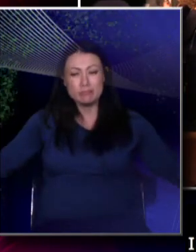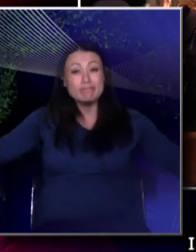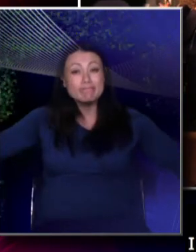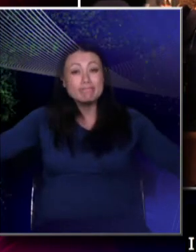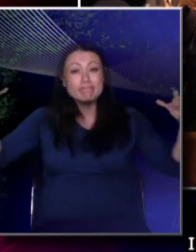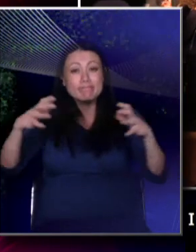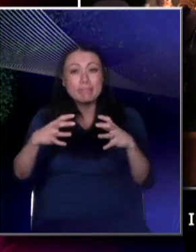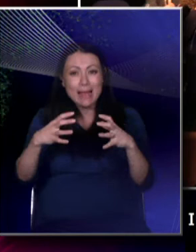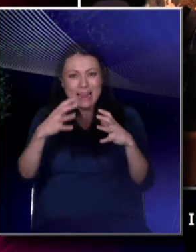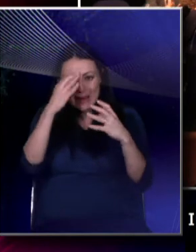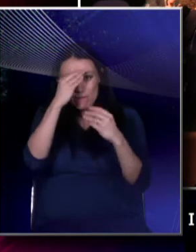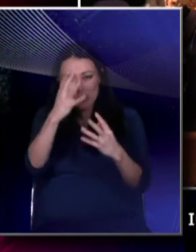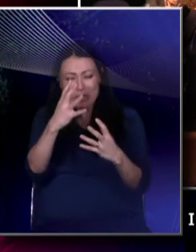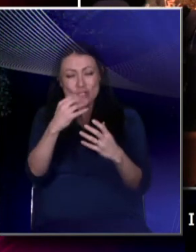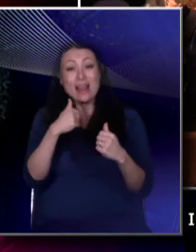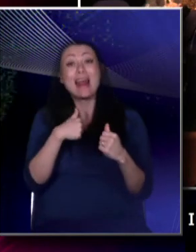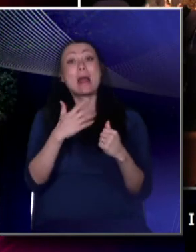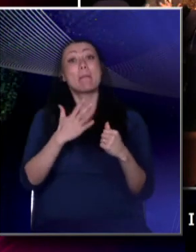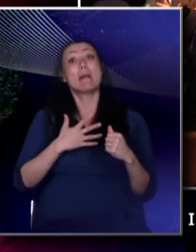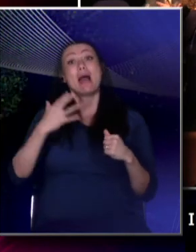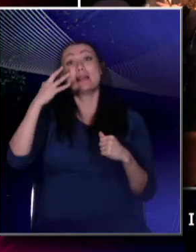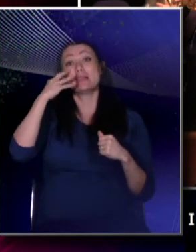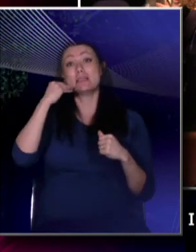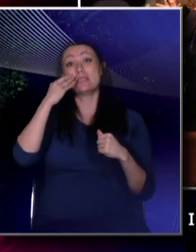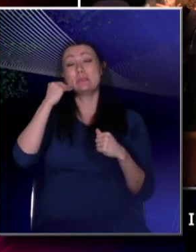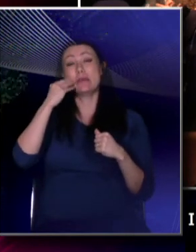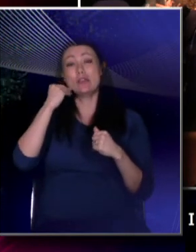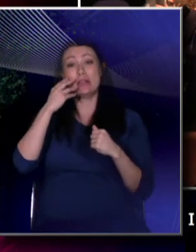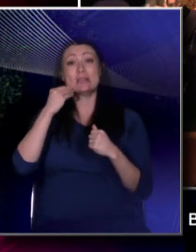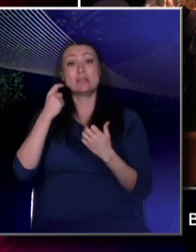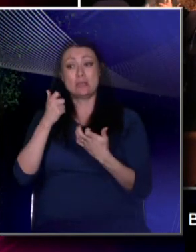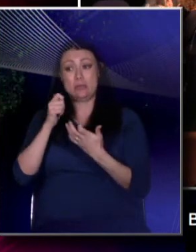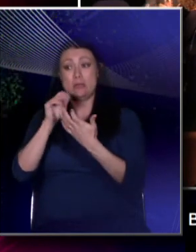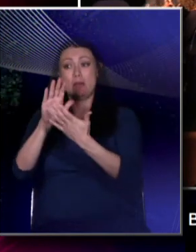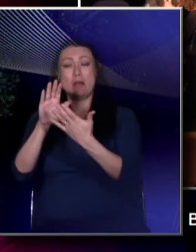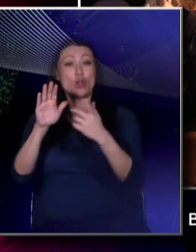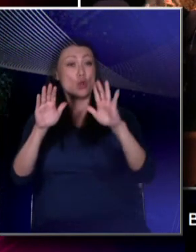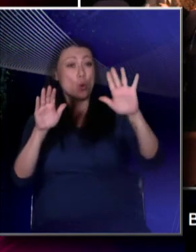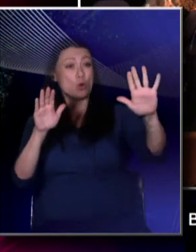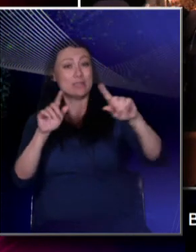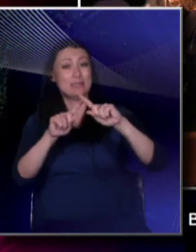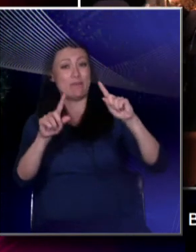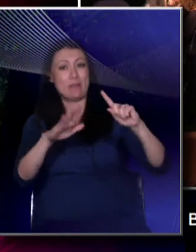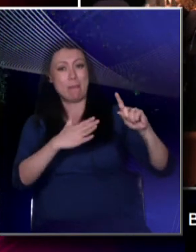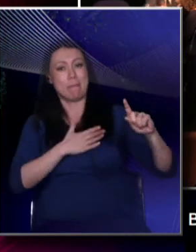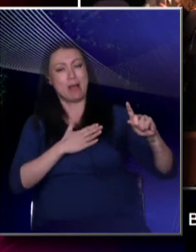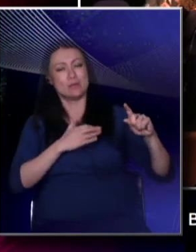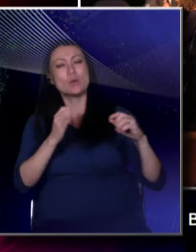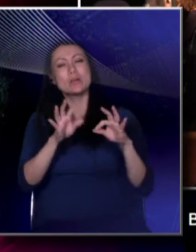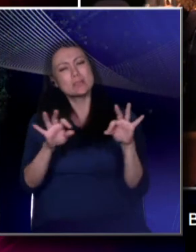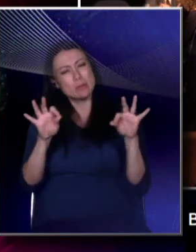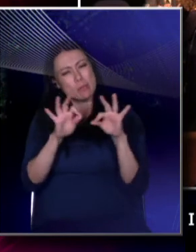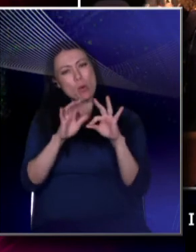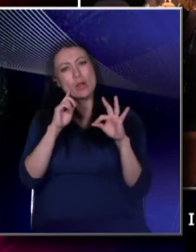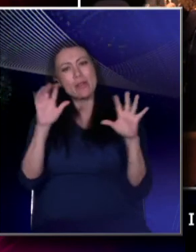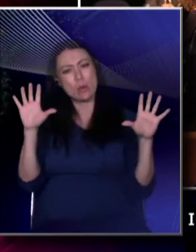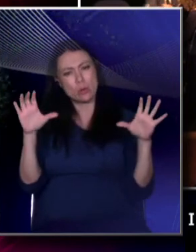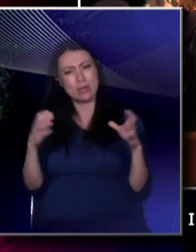like to bring forth my experiences because yours might not be might be different than mine. So it's important that we come together